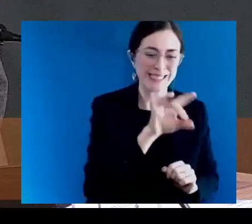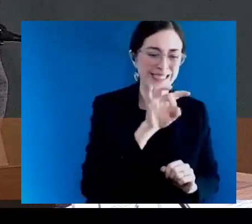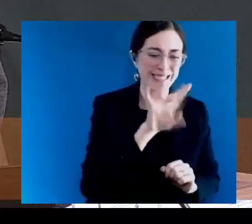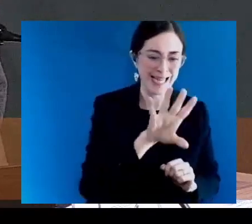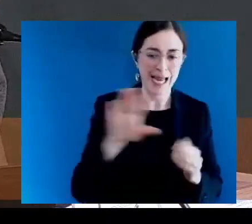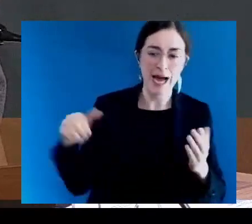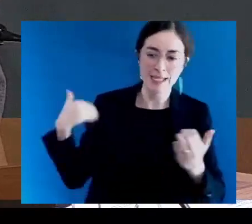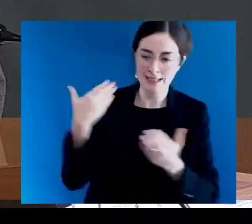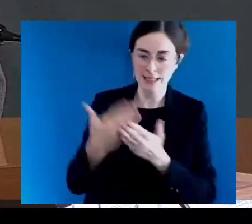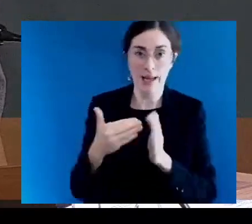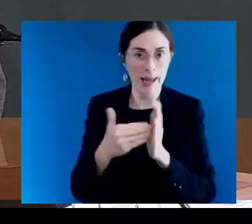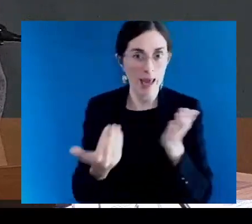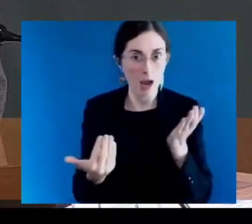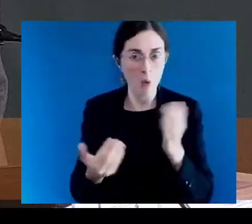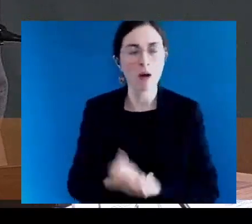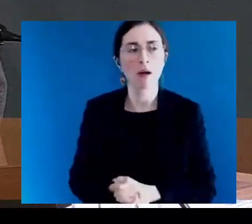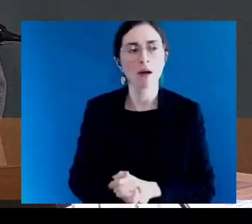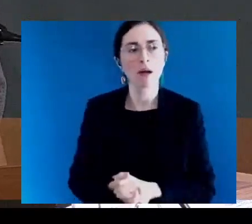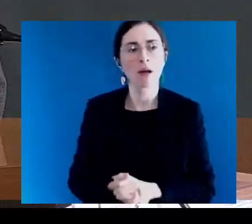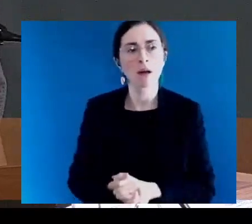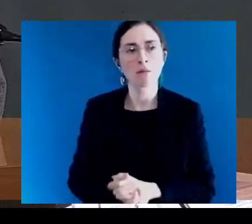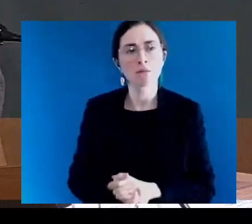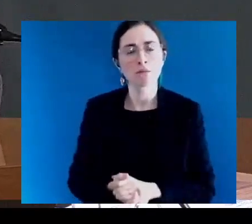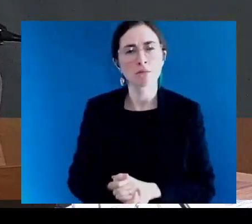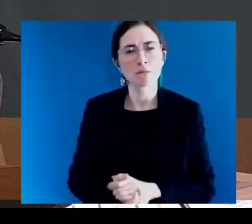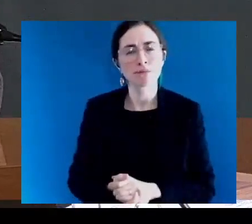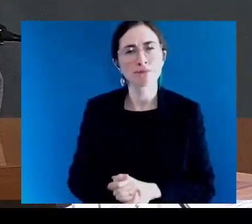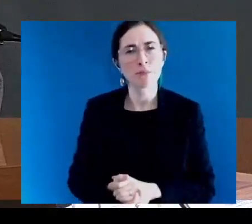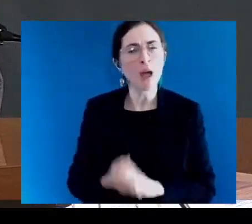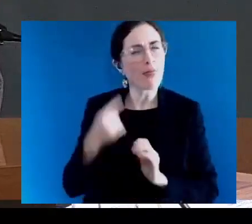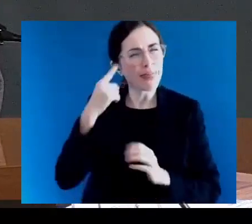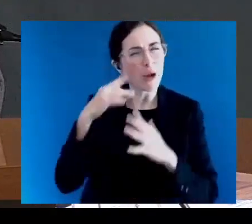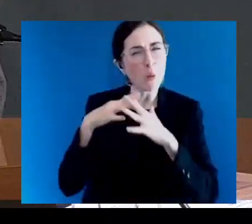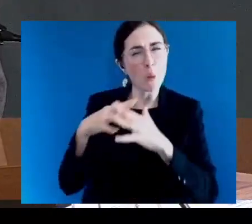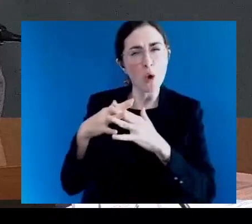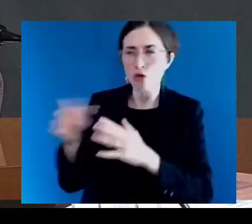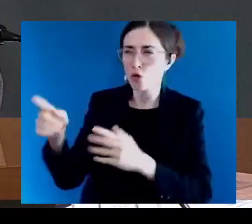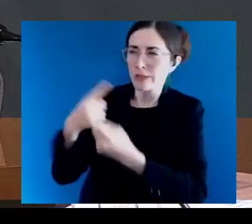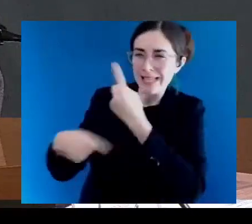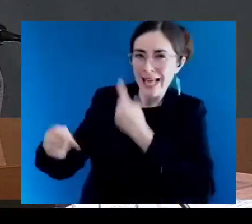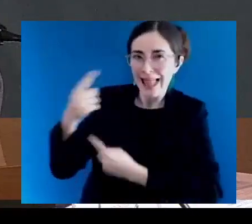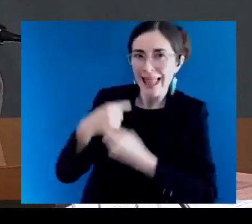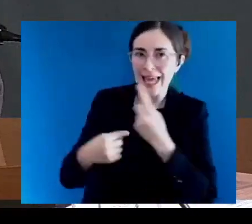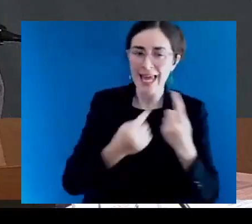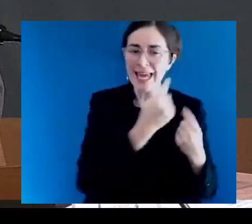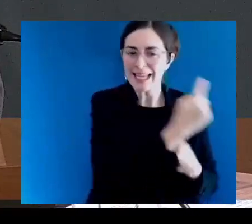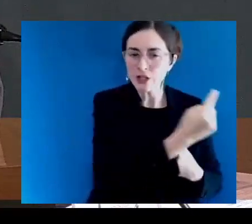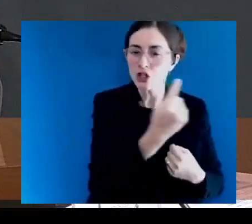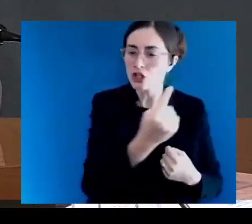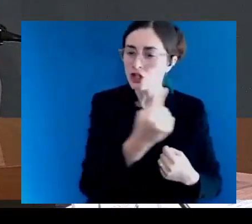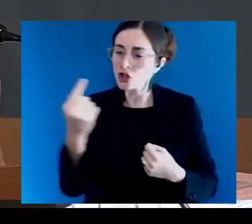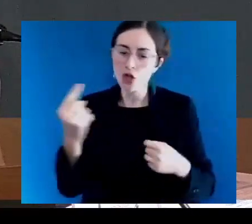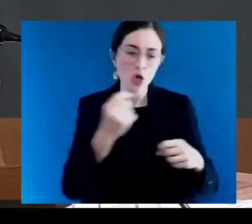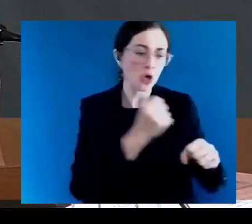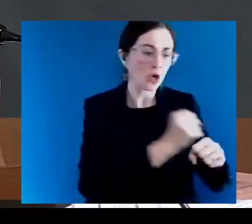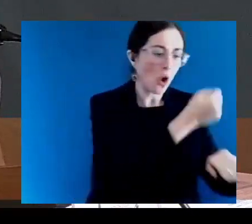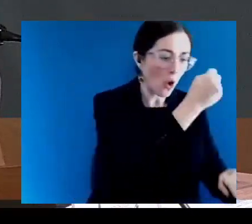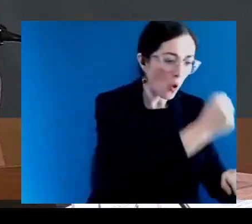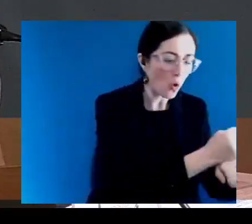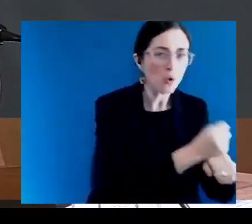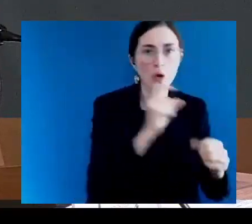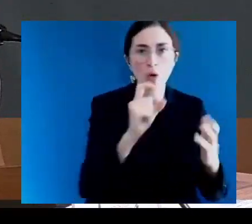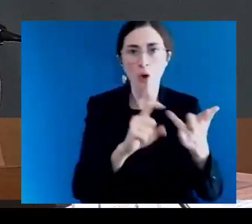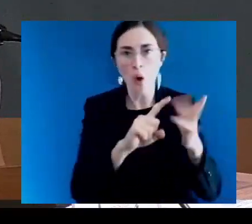But it would be, I think, useful to know in relation to each of the commodities that are that you've mentioned, what